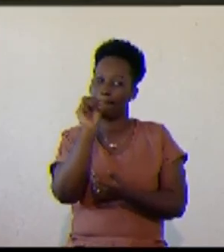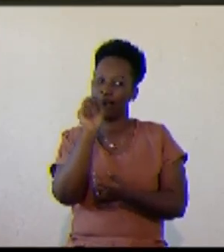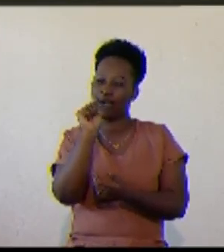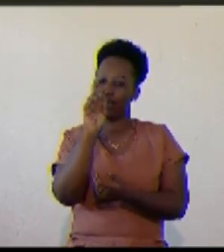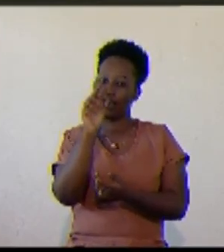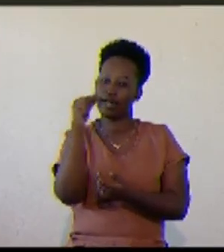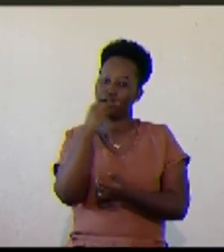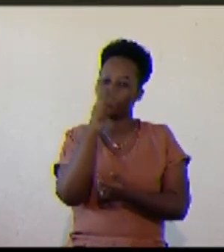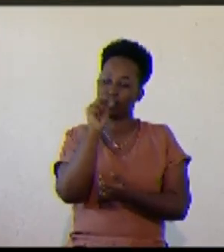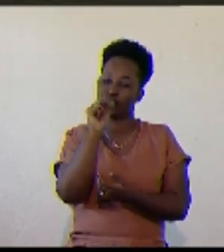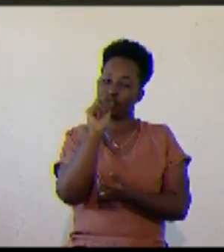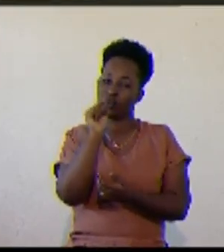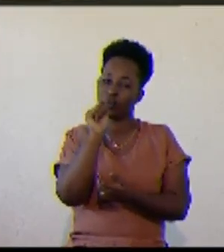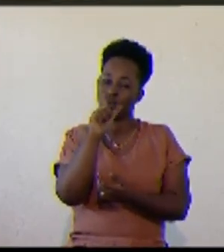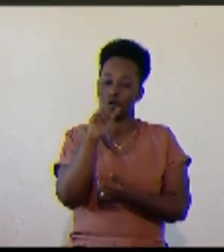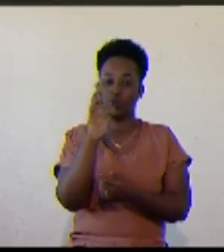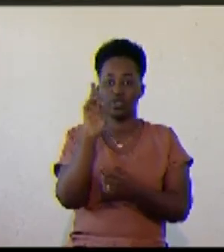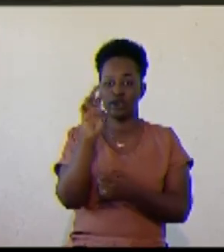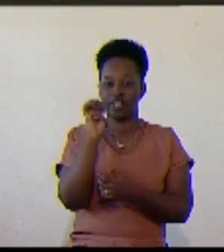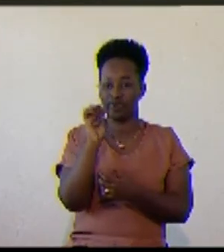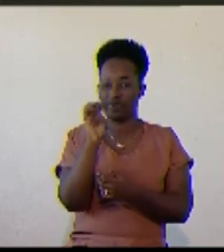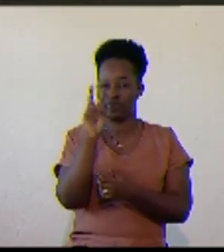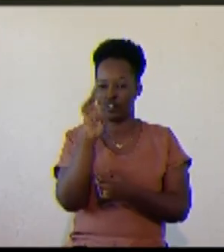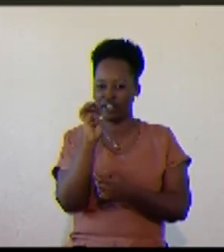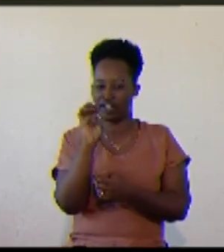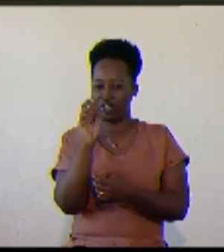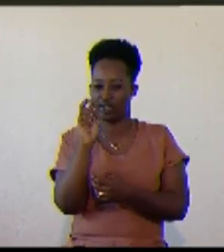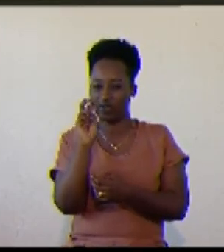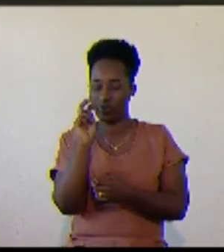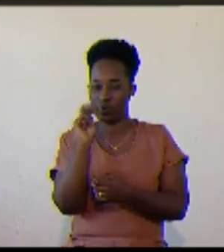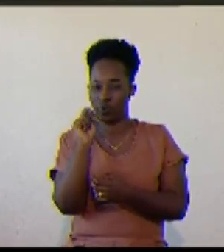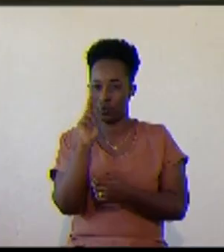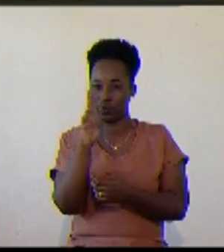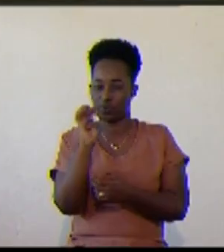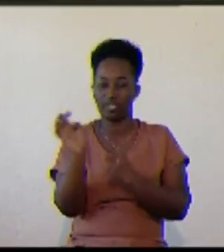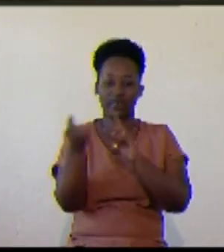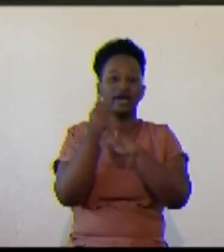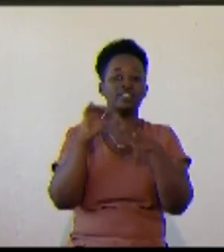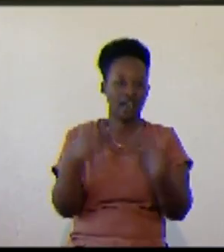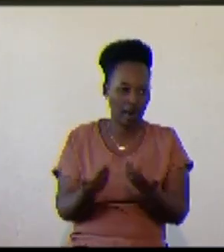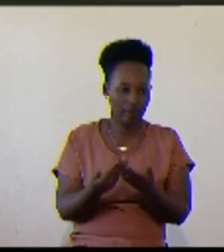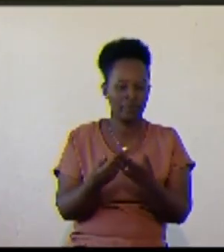Here, it is a change, a small change in total revenue divided by change in